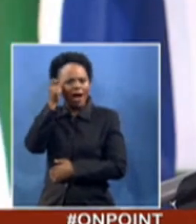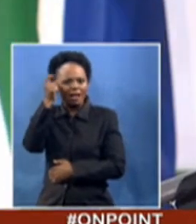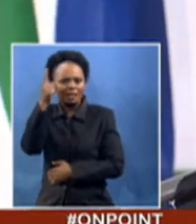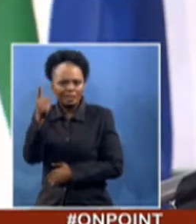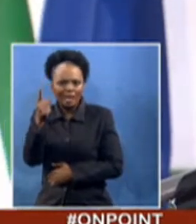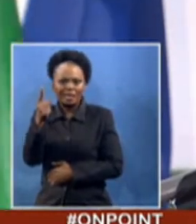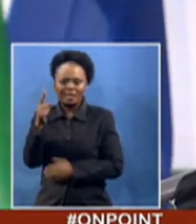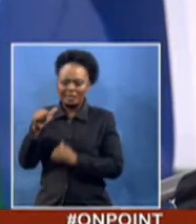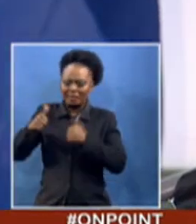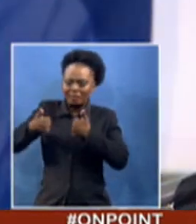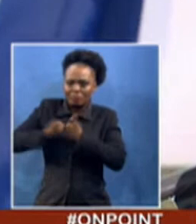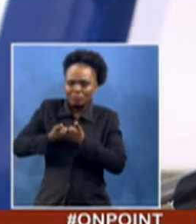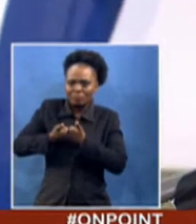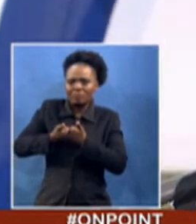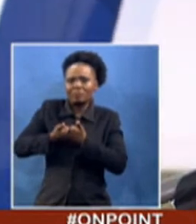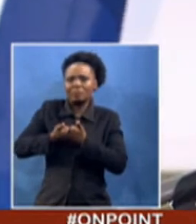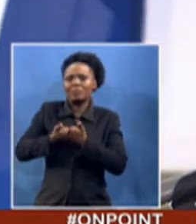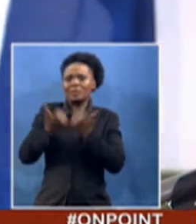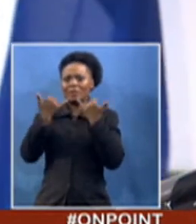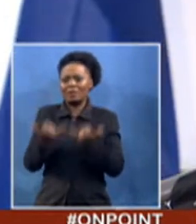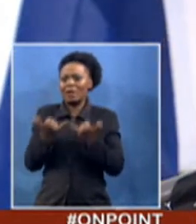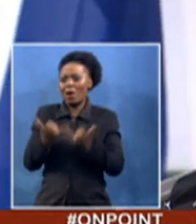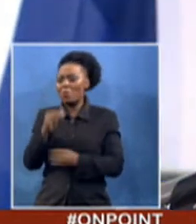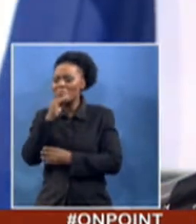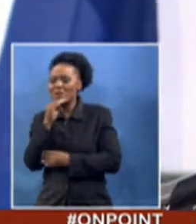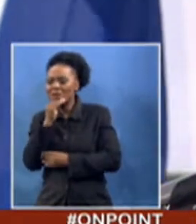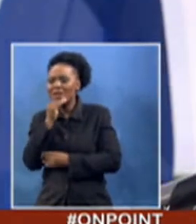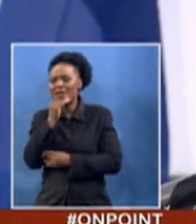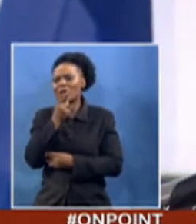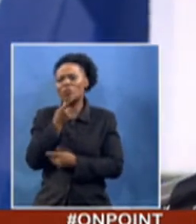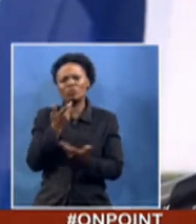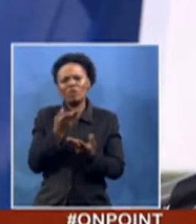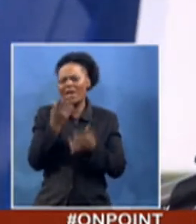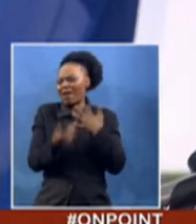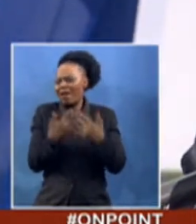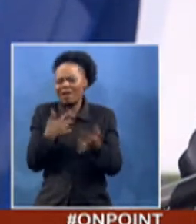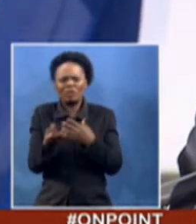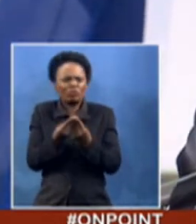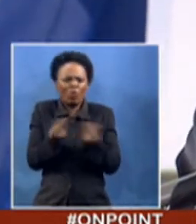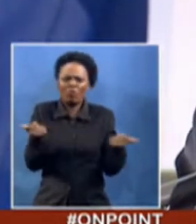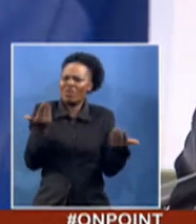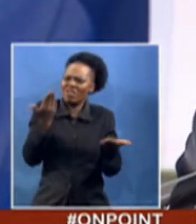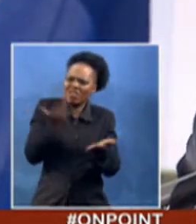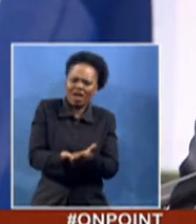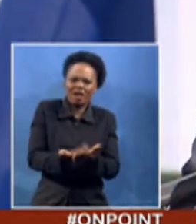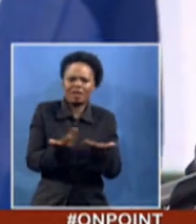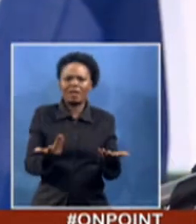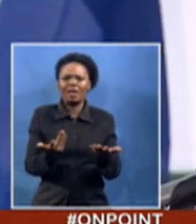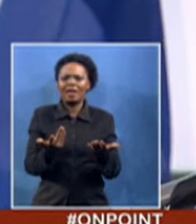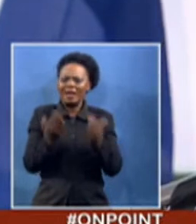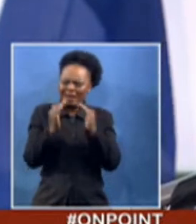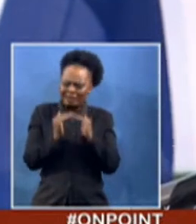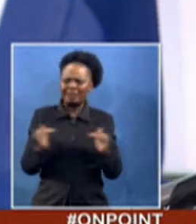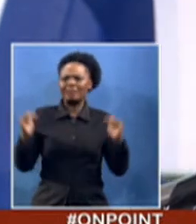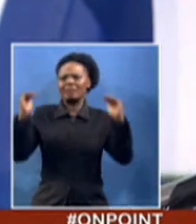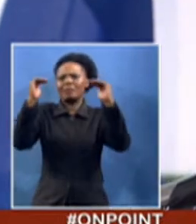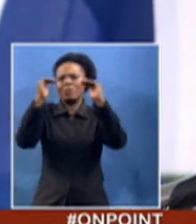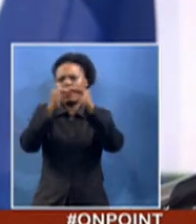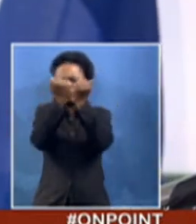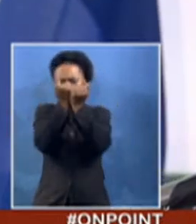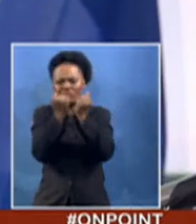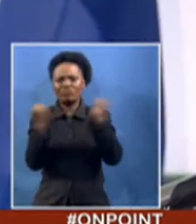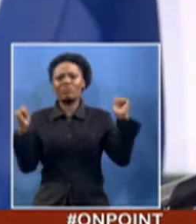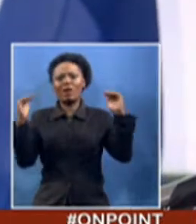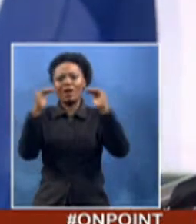too great that it cannot be overcome. The democratic breakthrough of